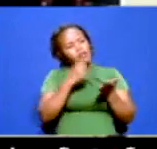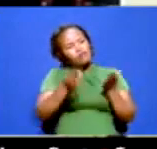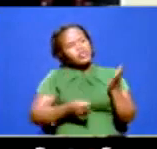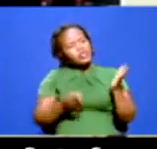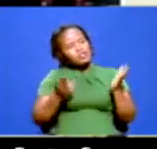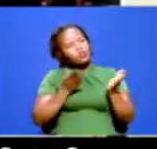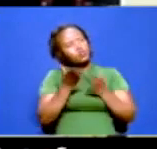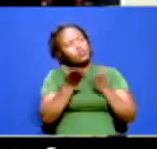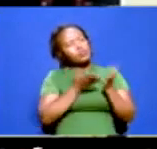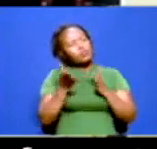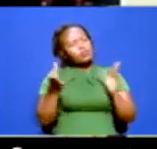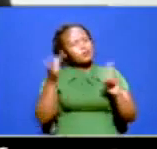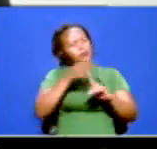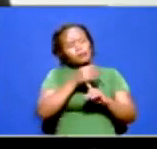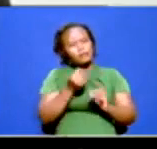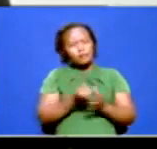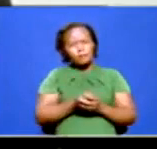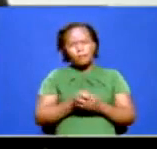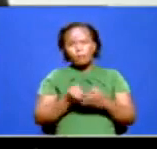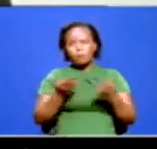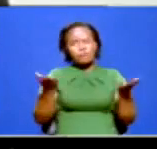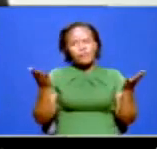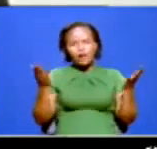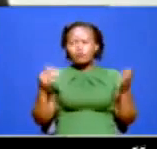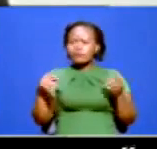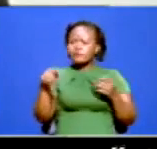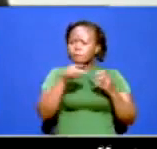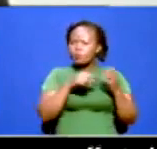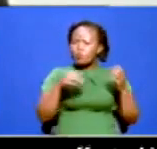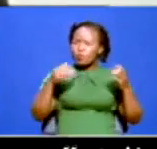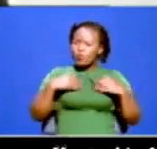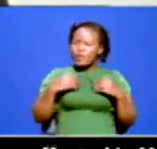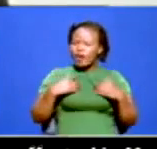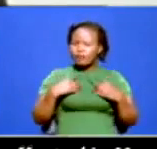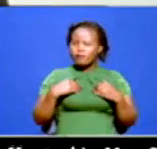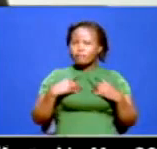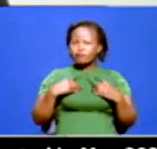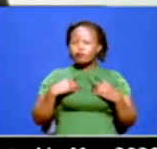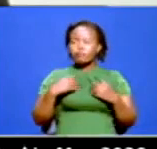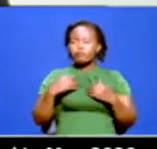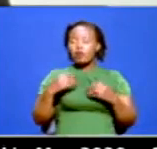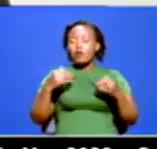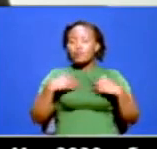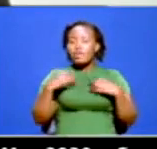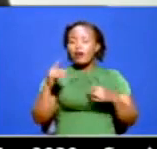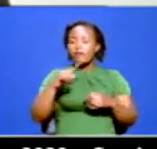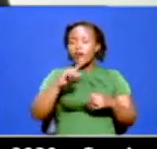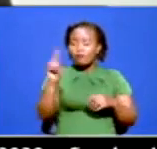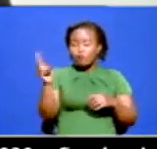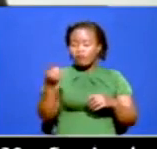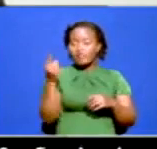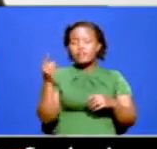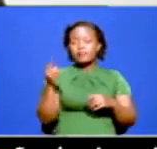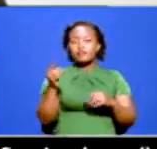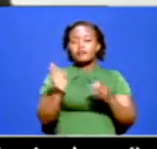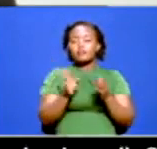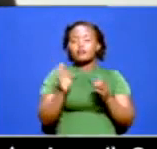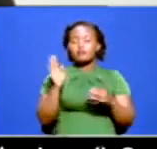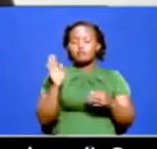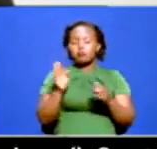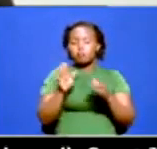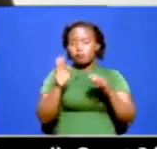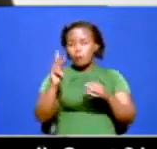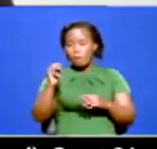of Kenya Defense Forces. We have a first, you know, major general, a lady in Kenya. And of course, the number